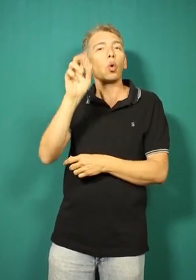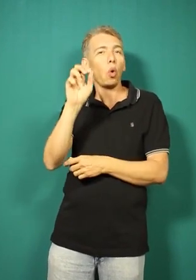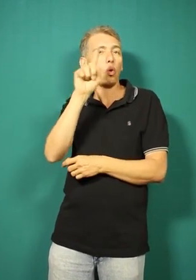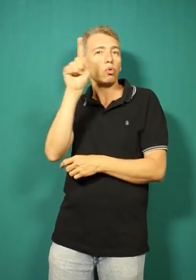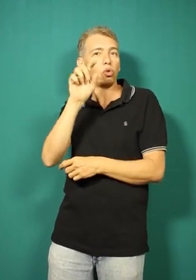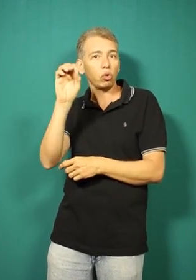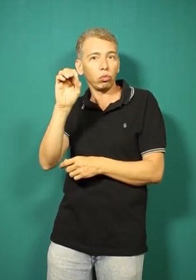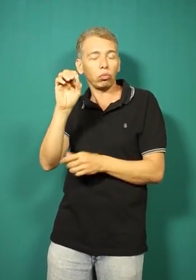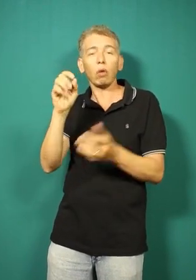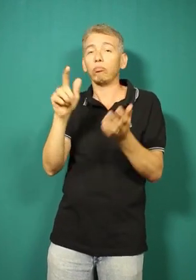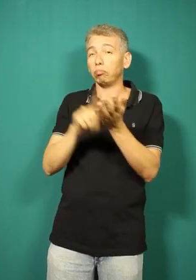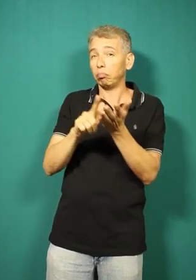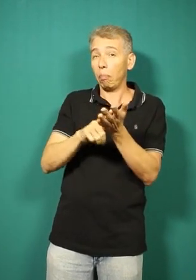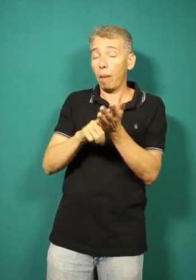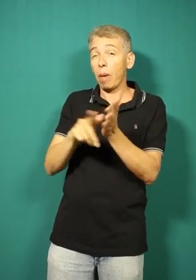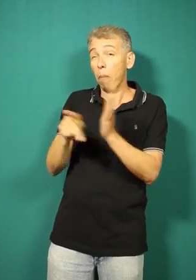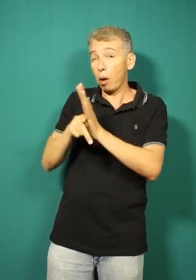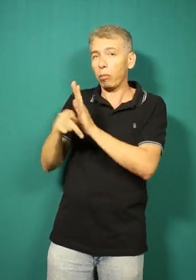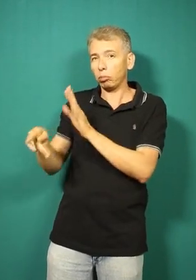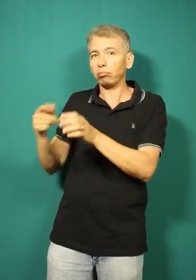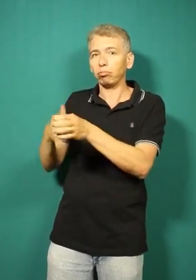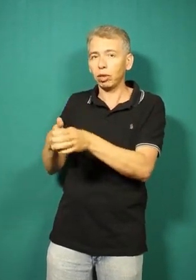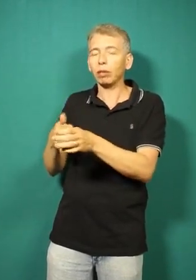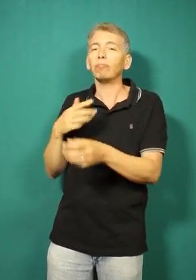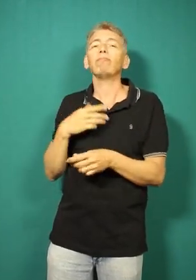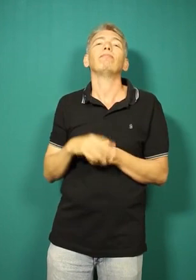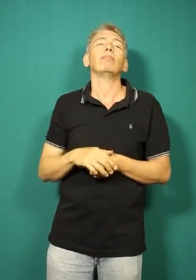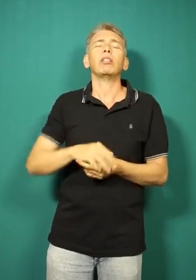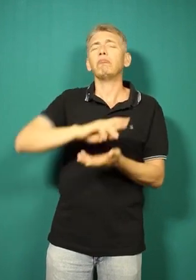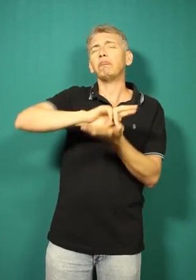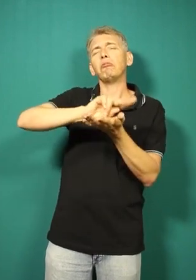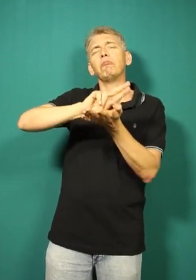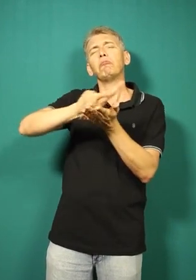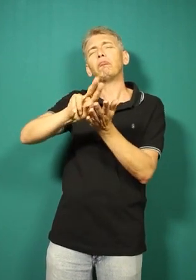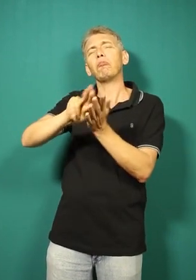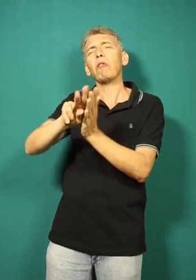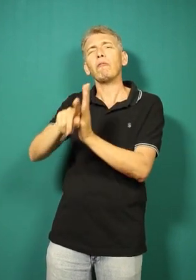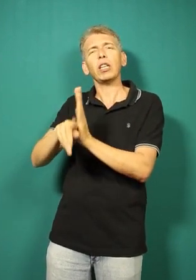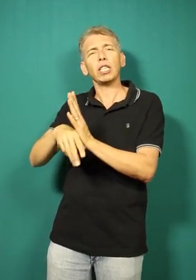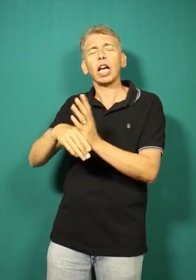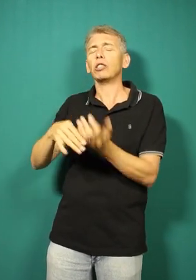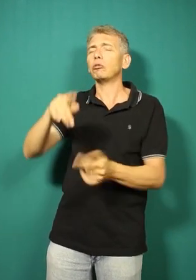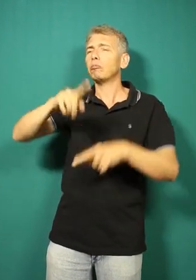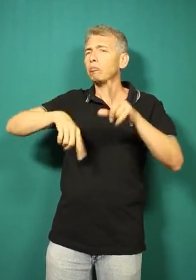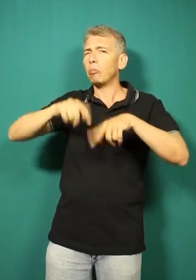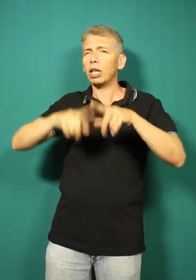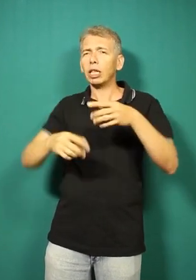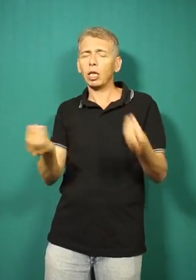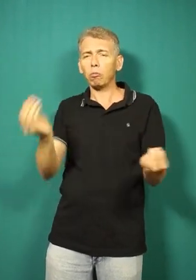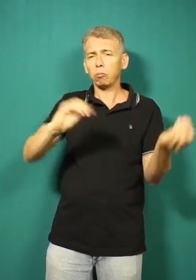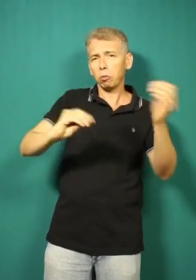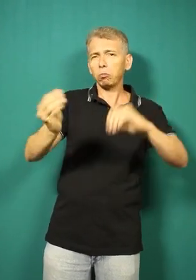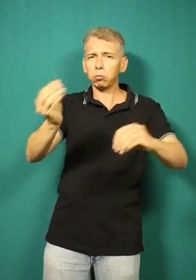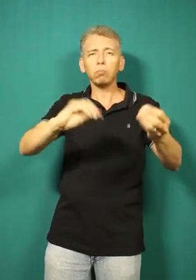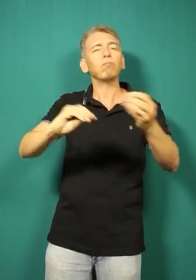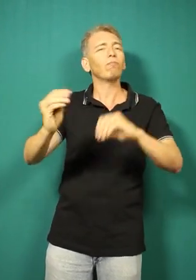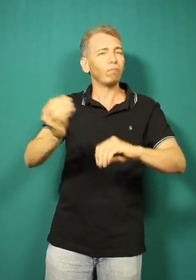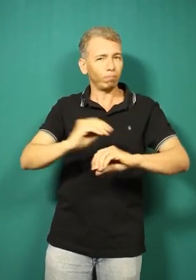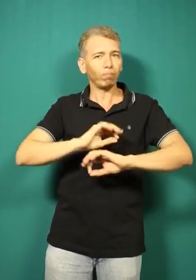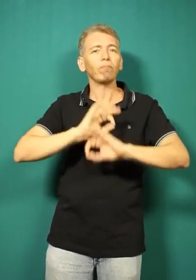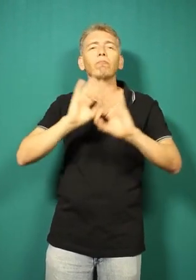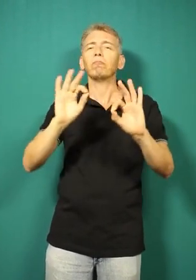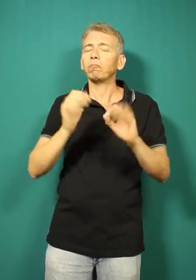mulberry, Mitsumata, Edgeworthia peperifera, and gumpi,